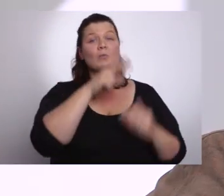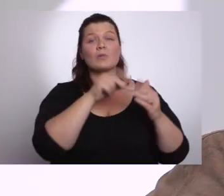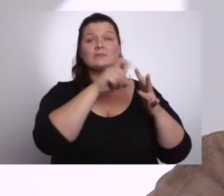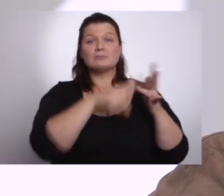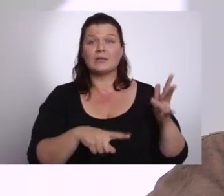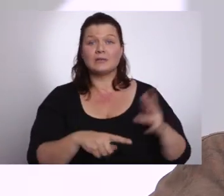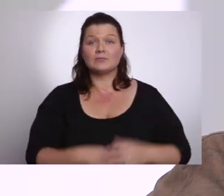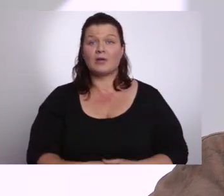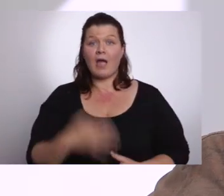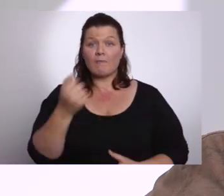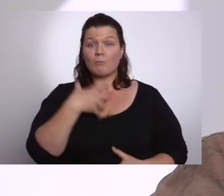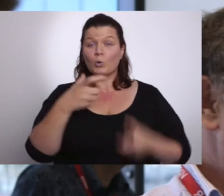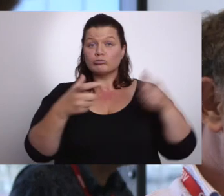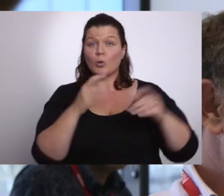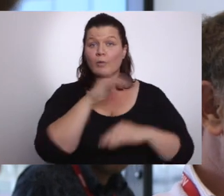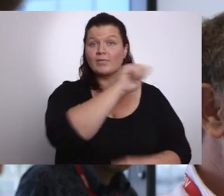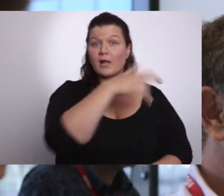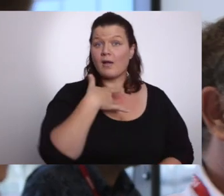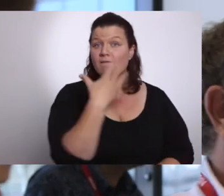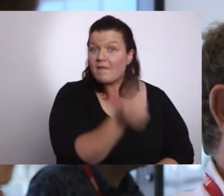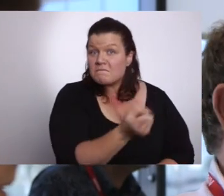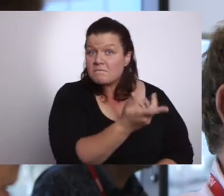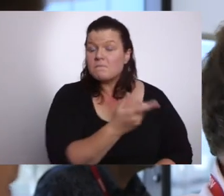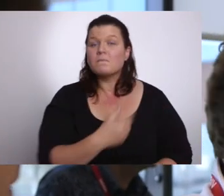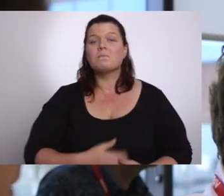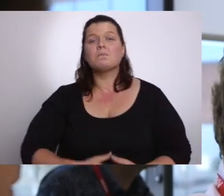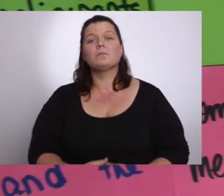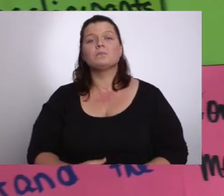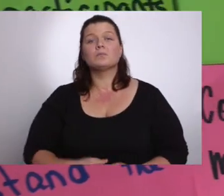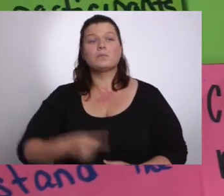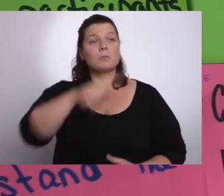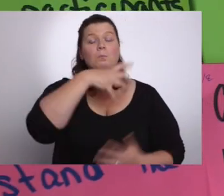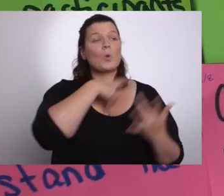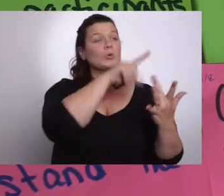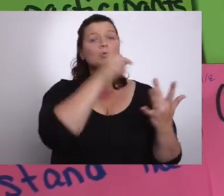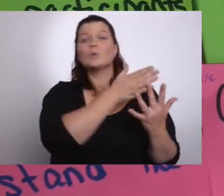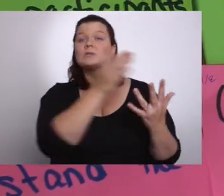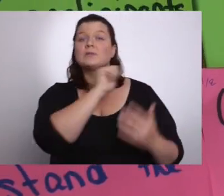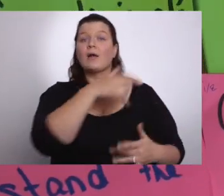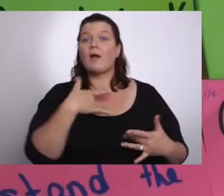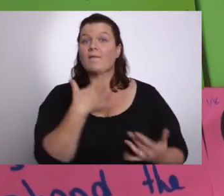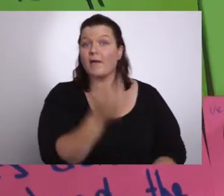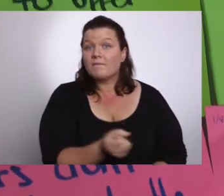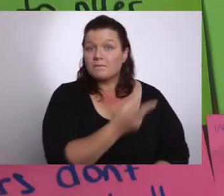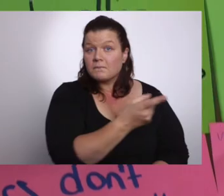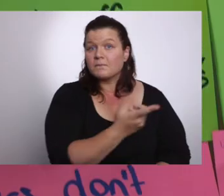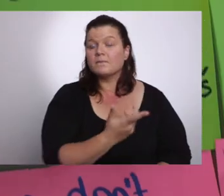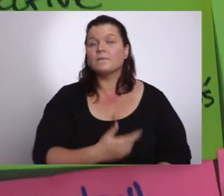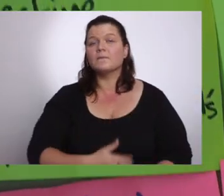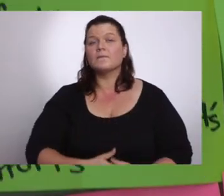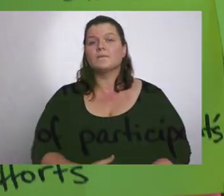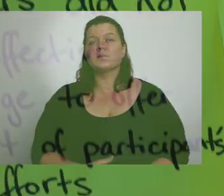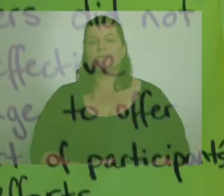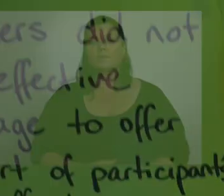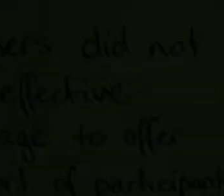And in the end, they will need to make a collective judgement about how are we going in all these different areas. So to what extent do people have